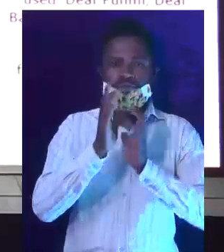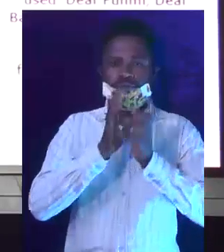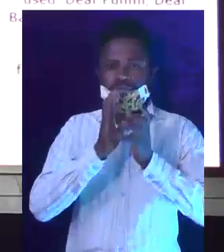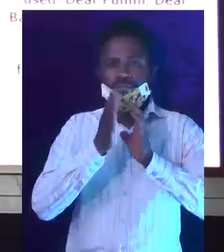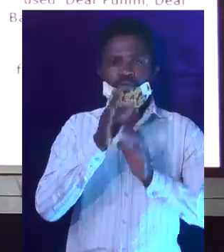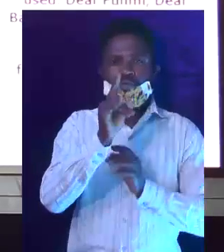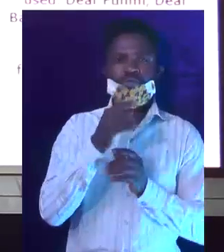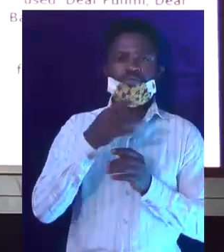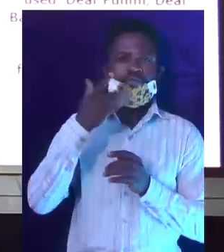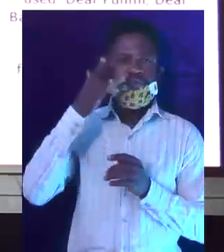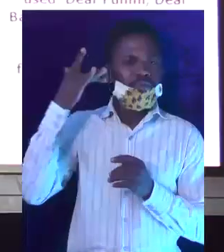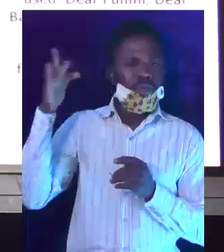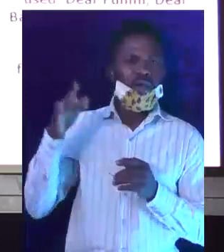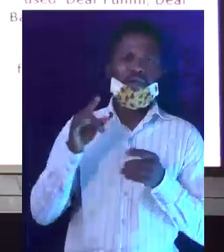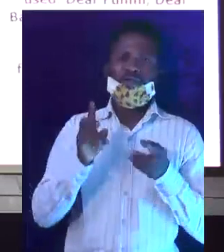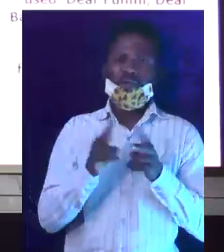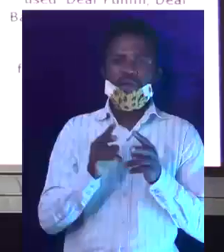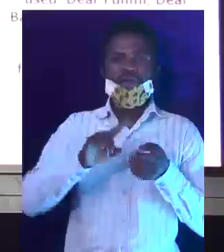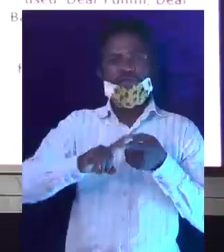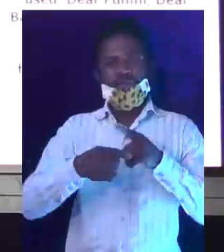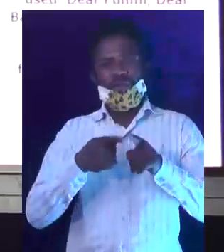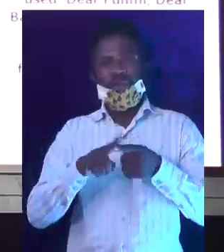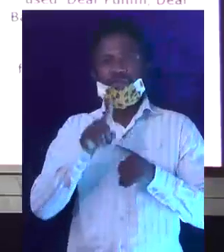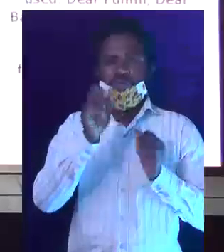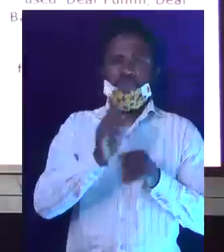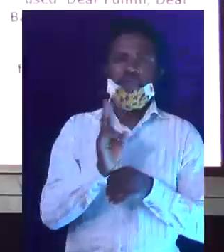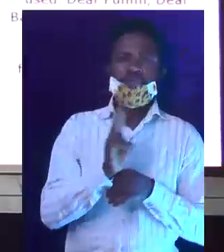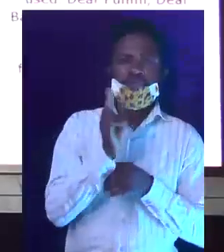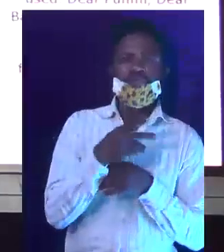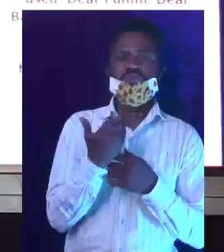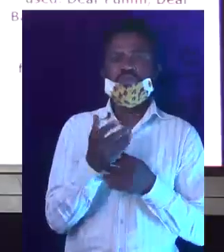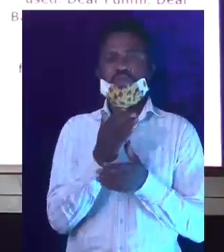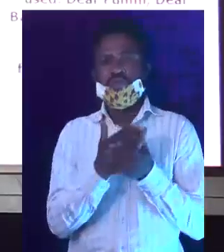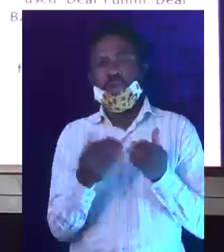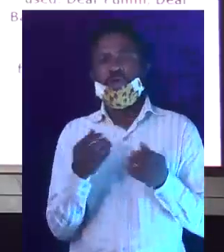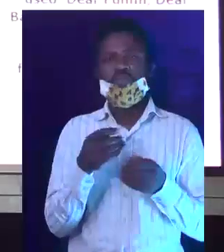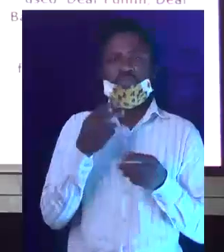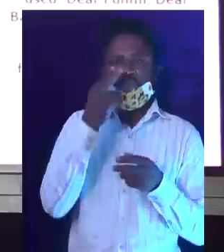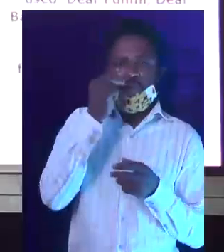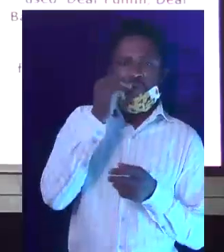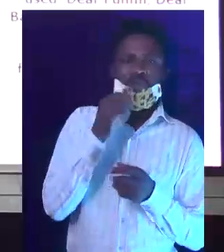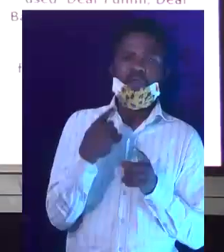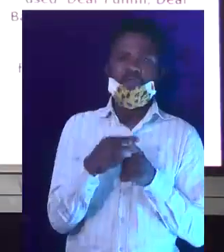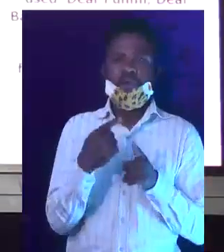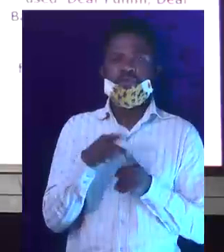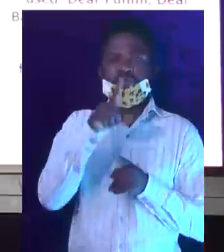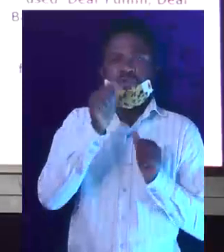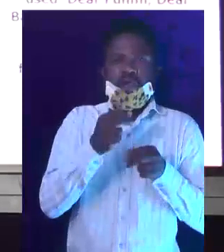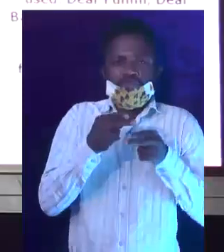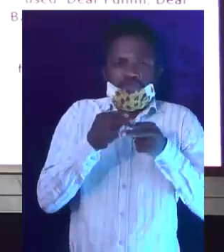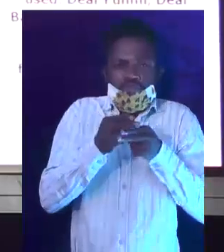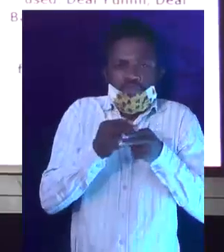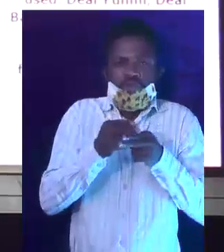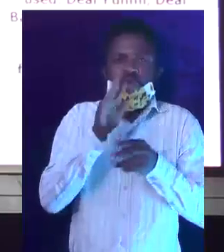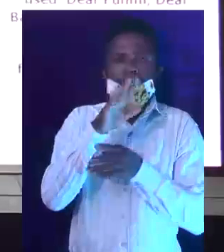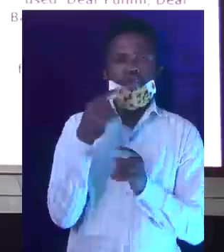sound very friendly. You can also use slangs. You can also shorten your words. You